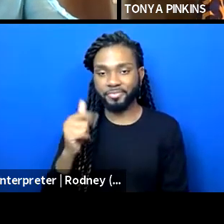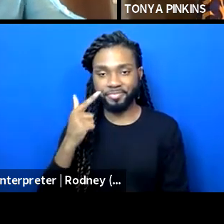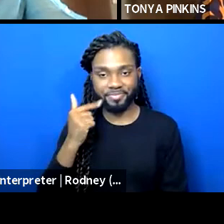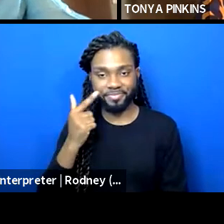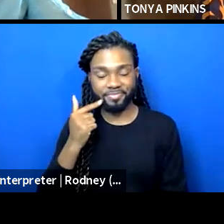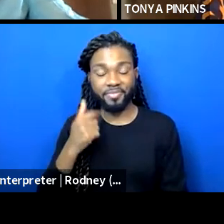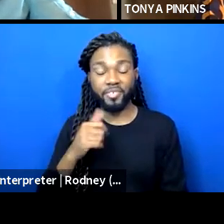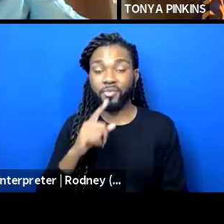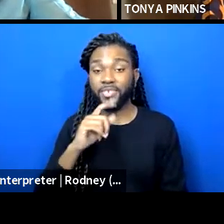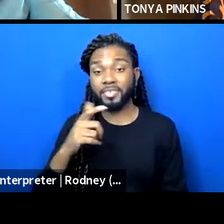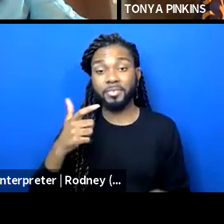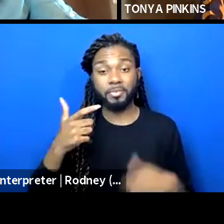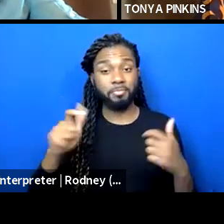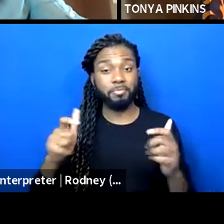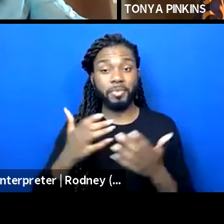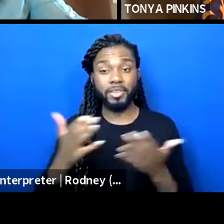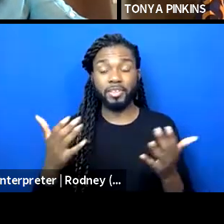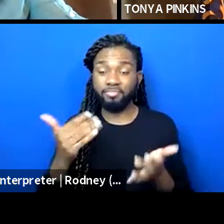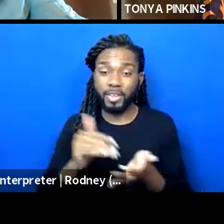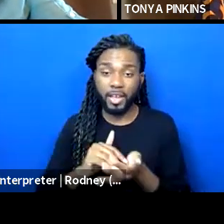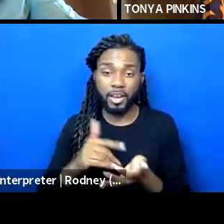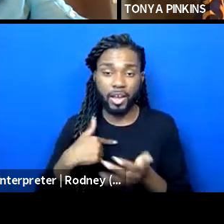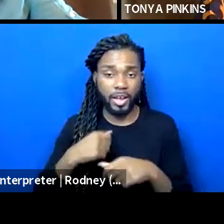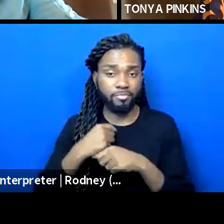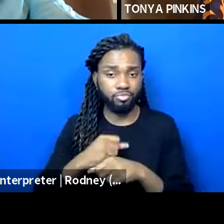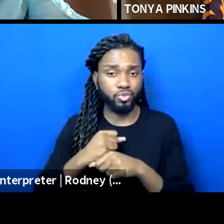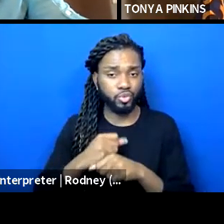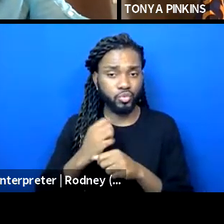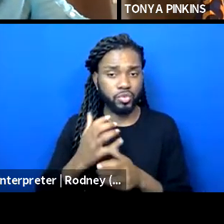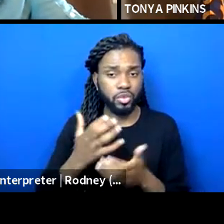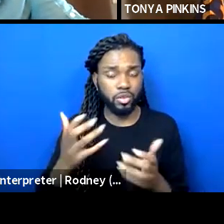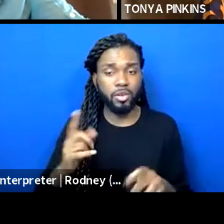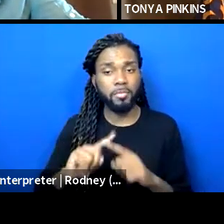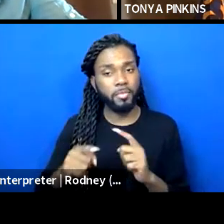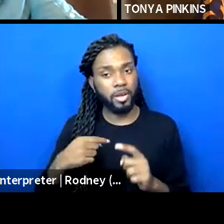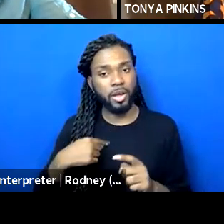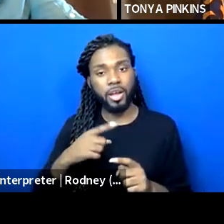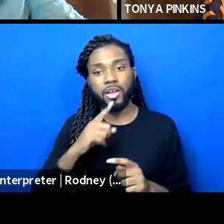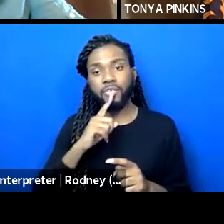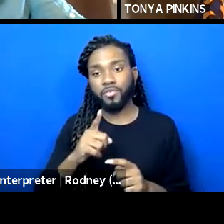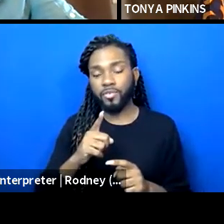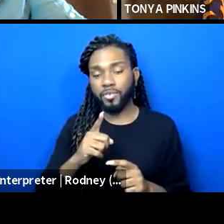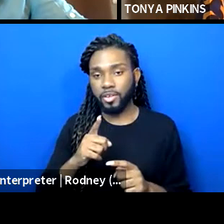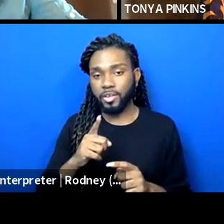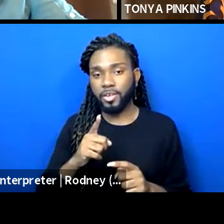I've been saying is I do produce a lot, but I really want to focus on my